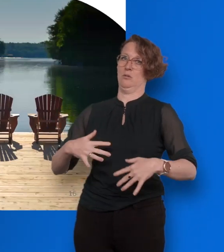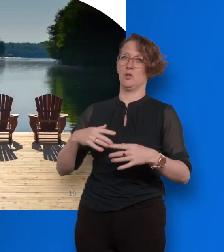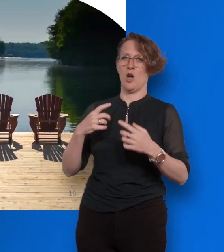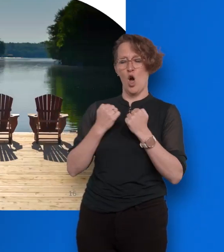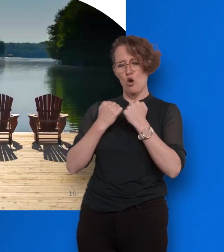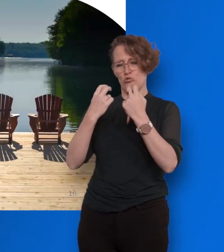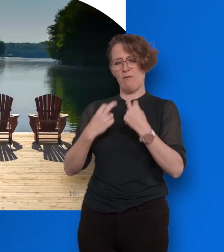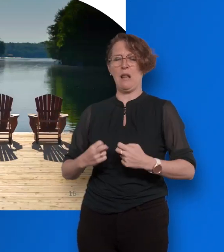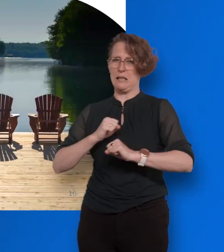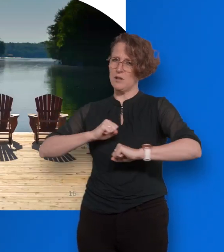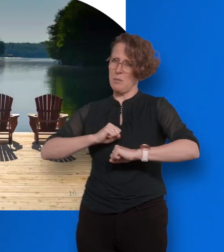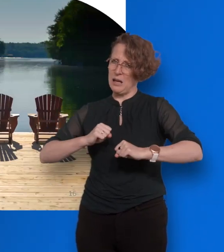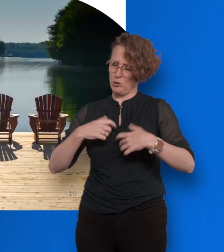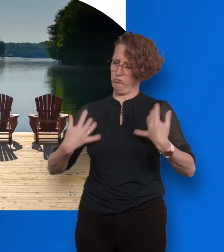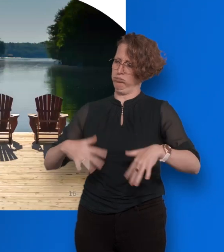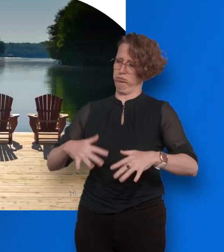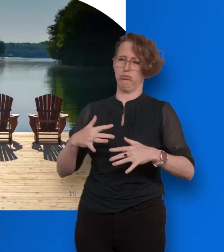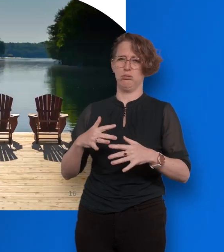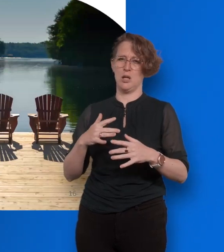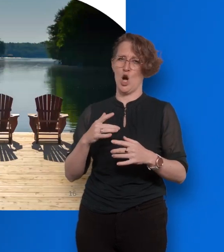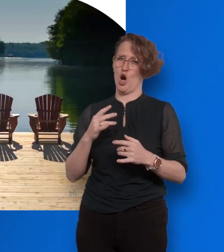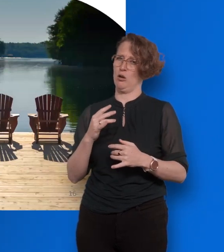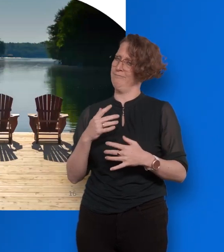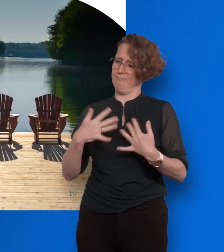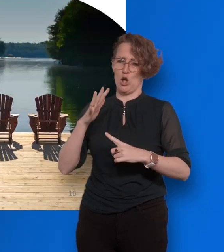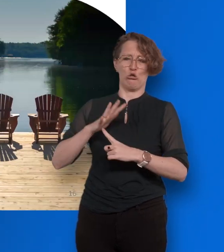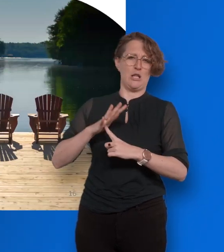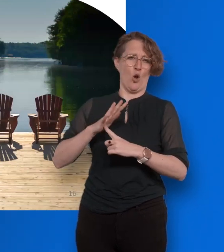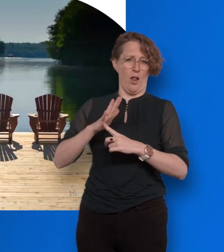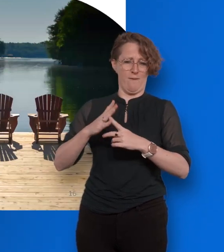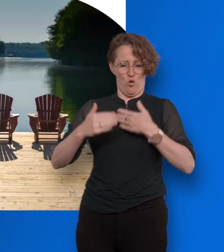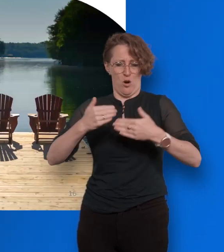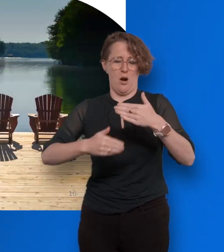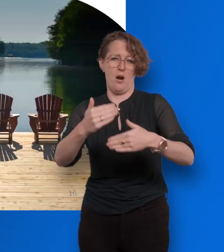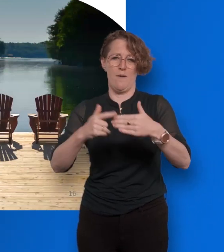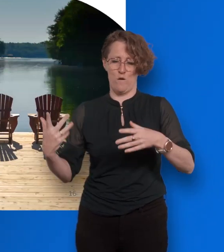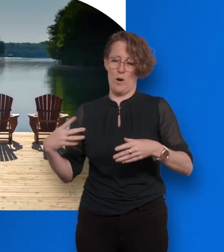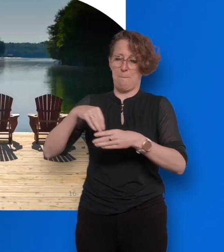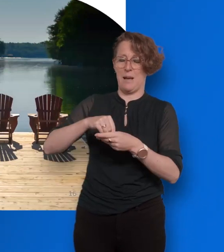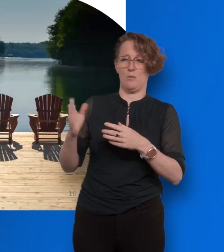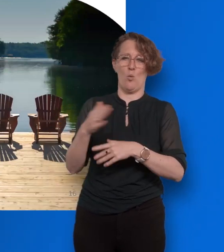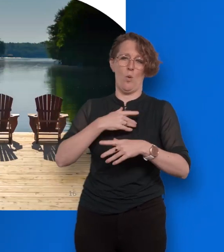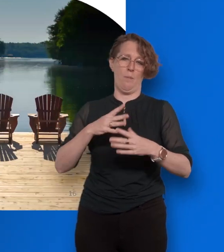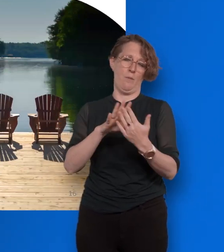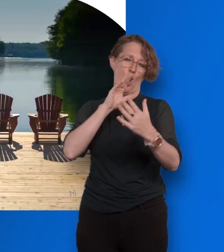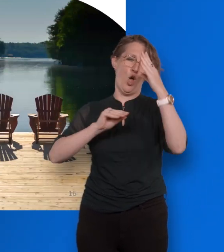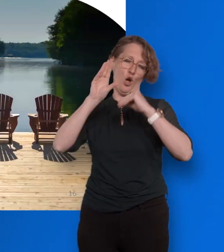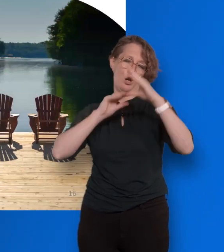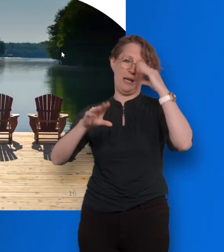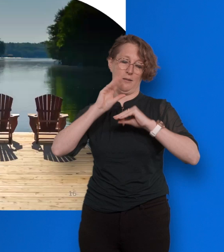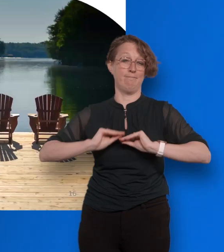because the reflective space, I think, is highly critical going forward to really embed that